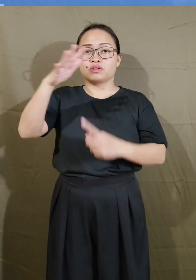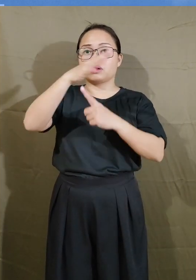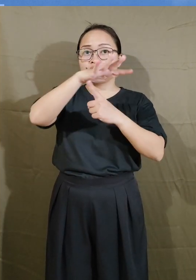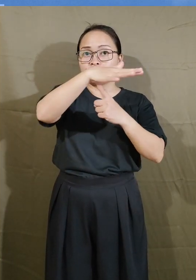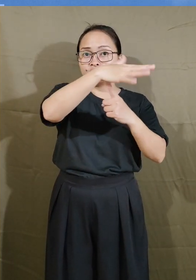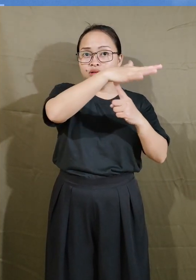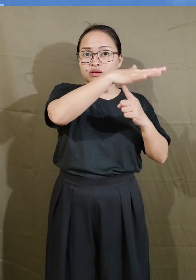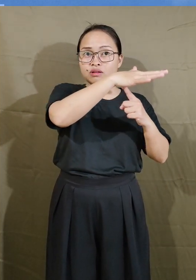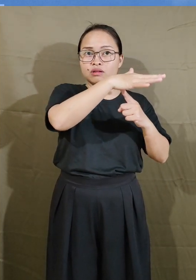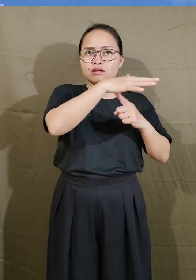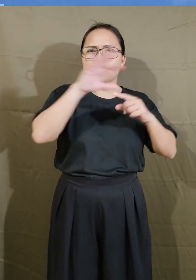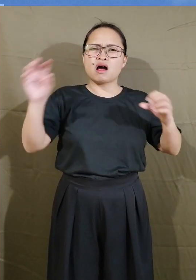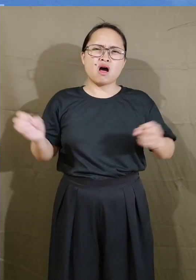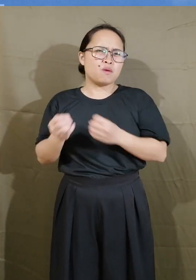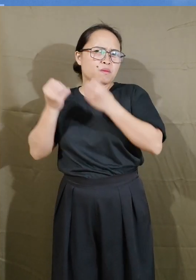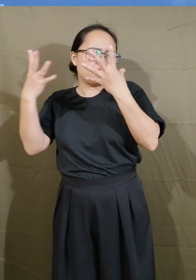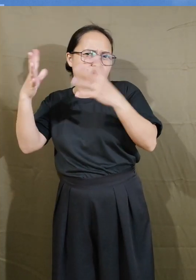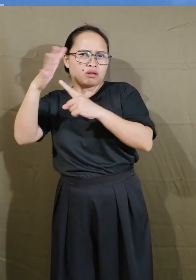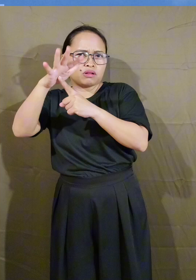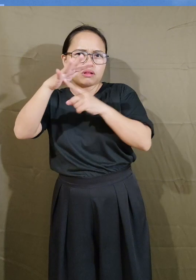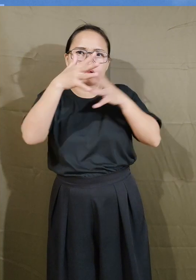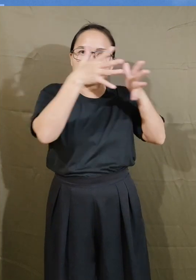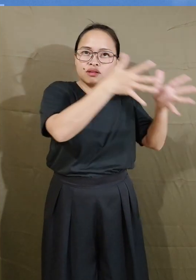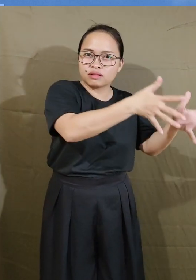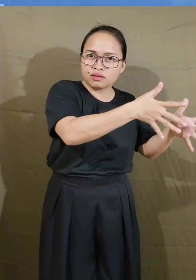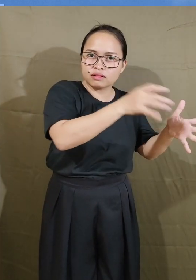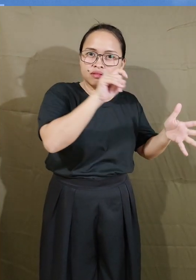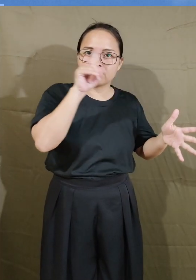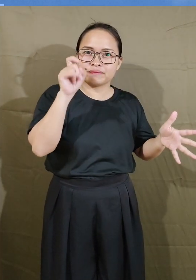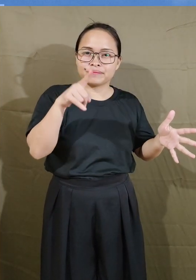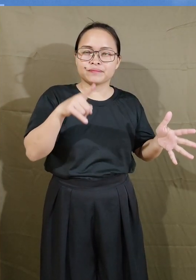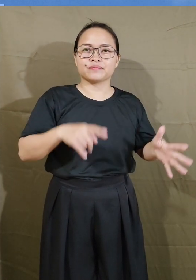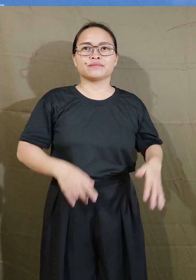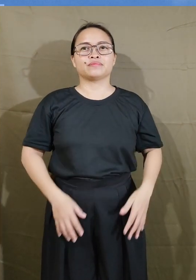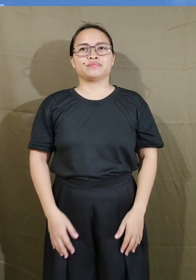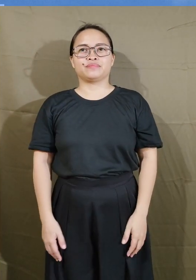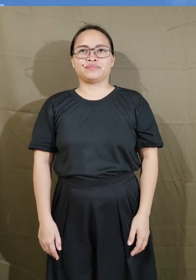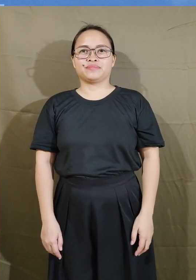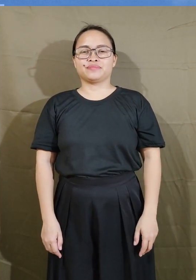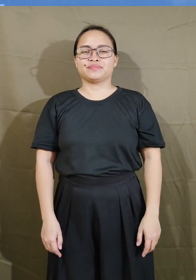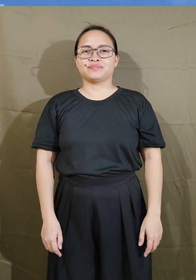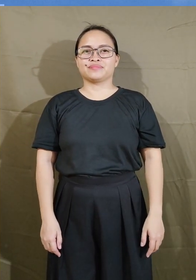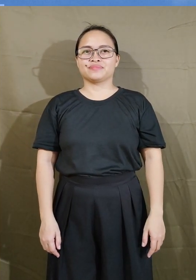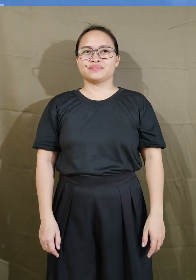31,444 helicopters, how many helicopters were left?